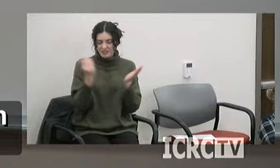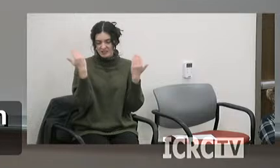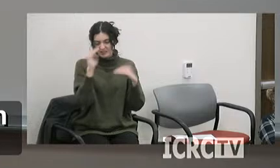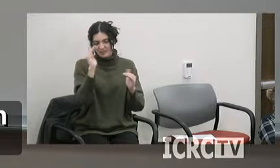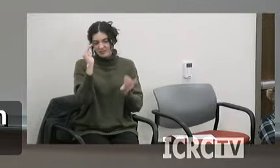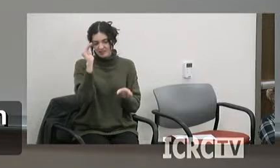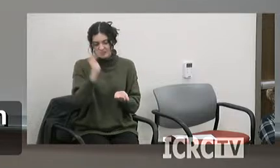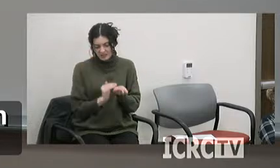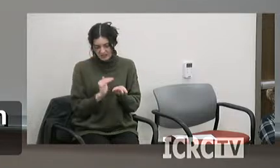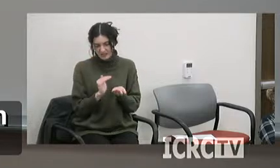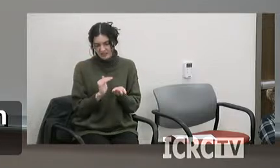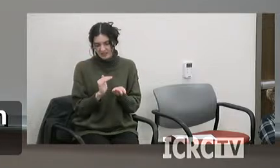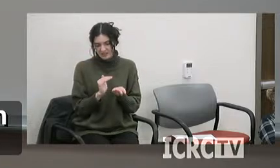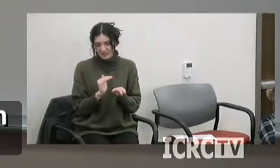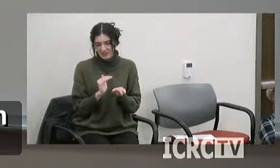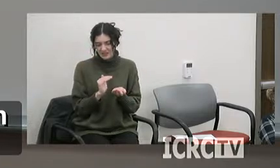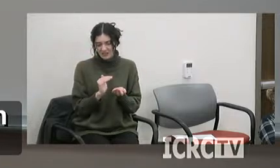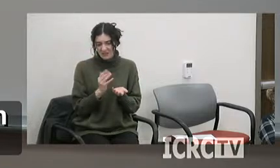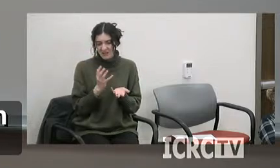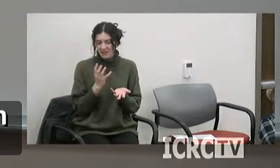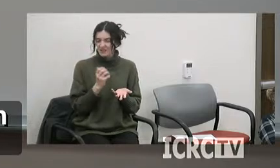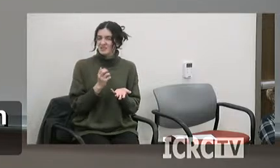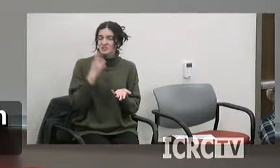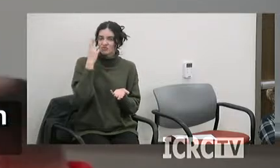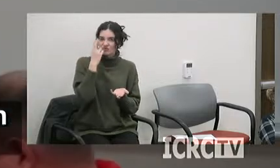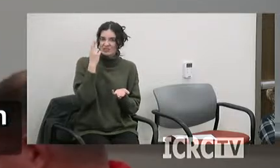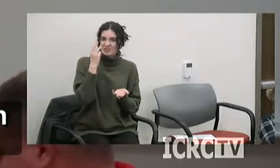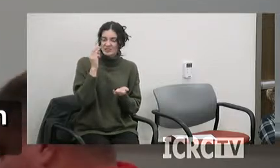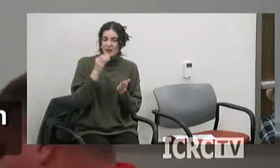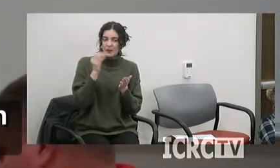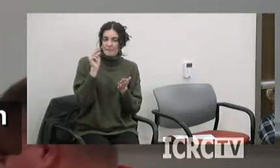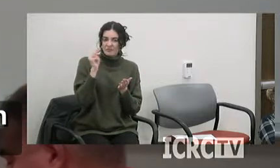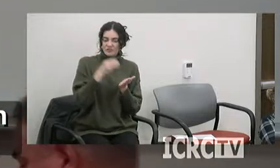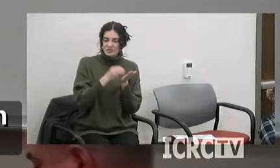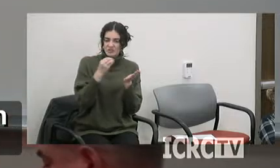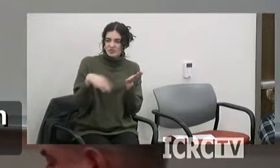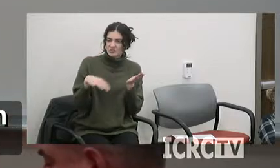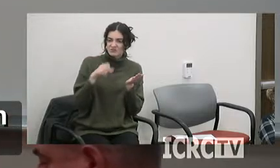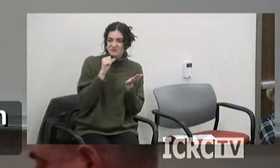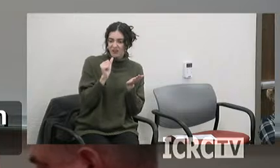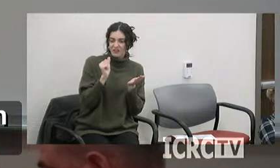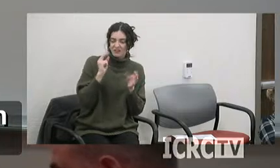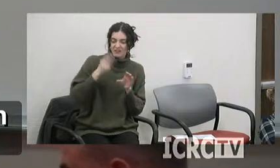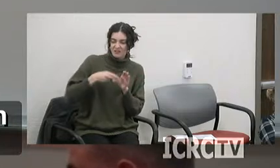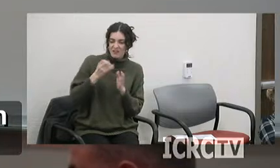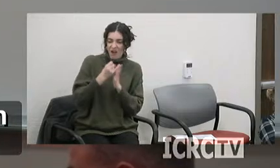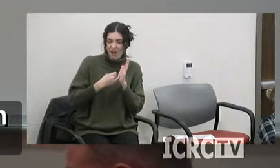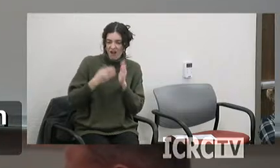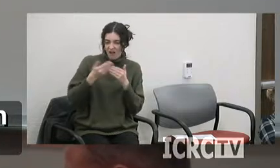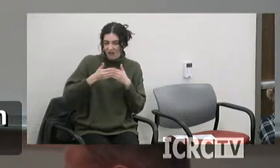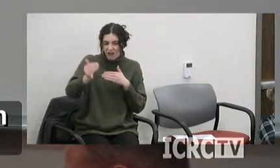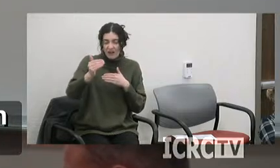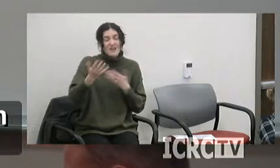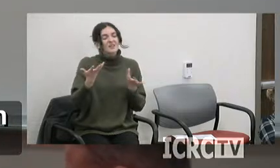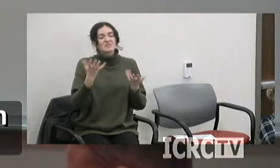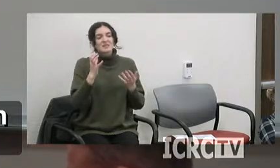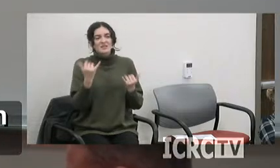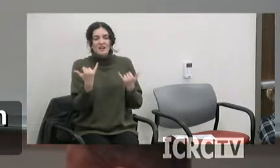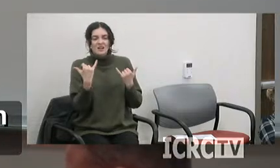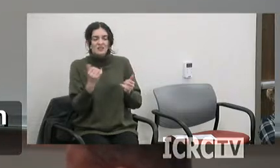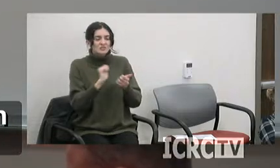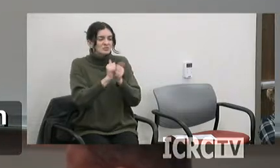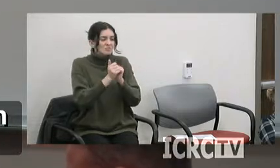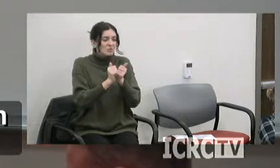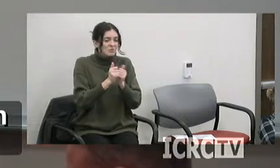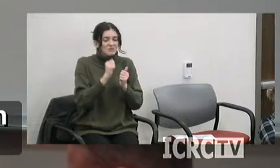jobs, these are degrees that gets kids to move forward. And I don't have anything against sports. Sports are